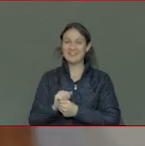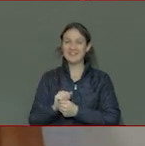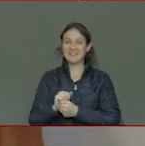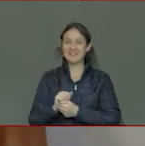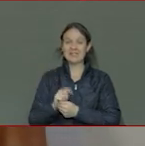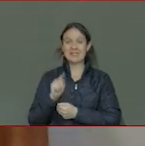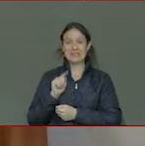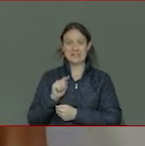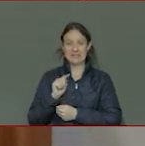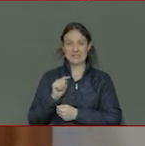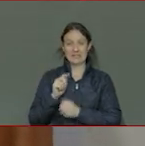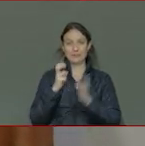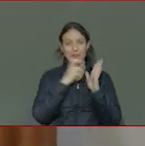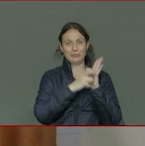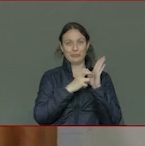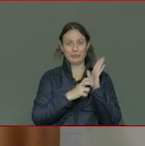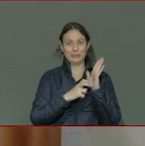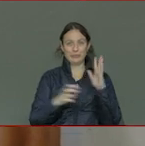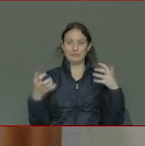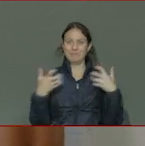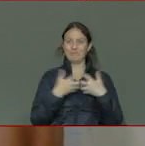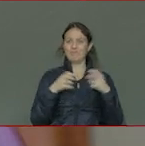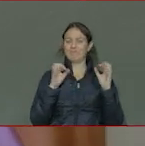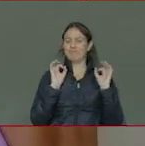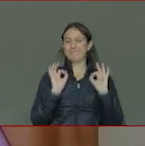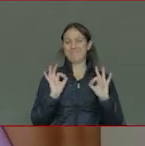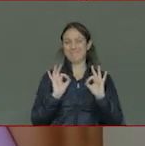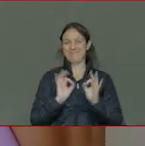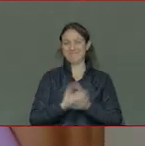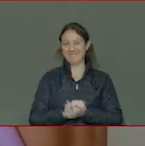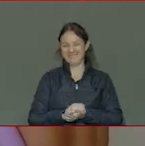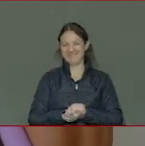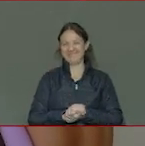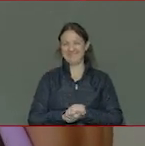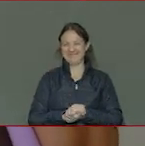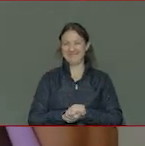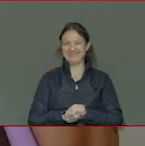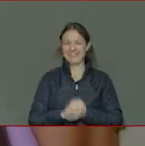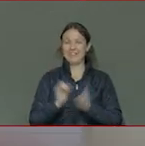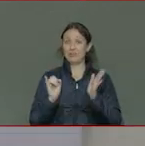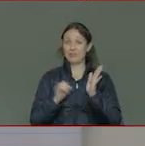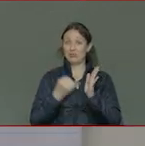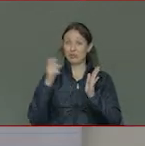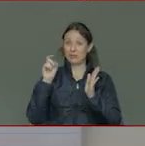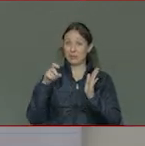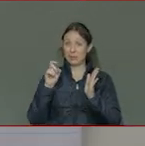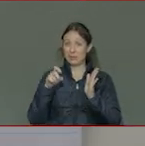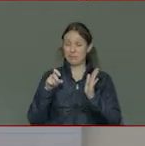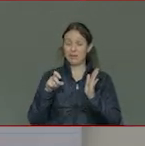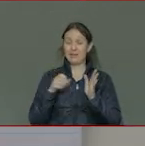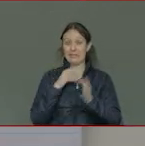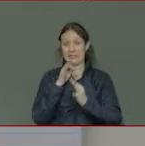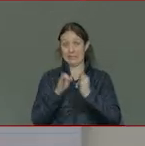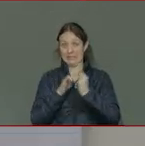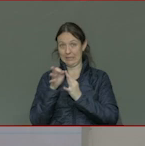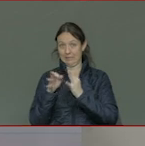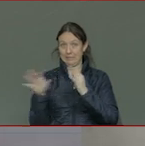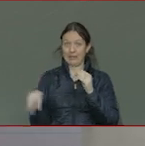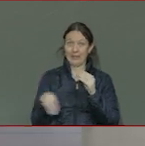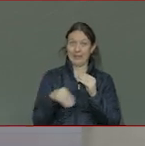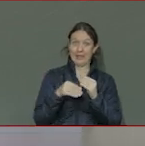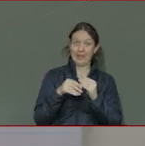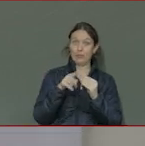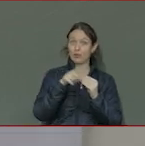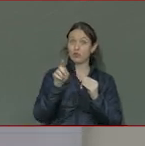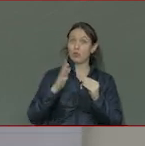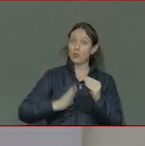the requirements. So just make a conclusion, because they say you want to